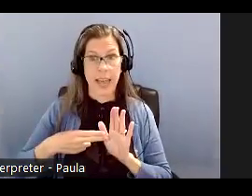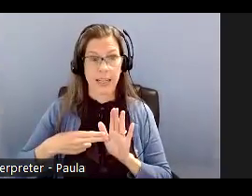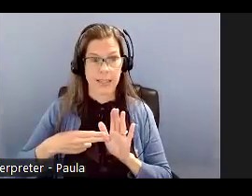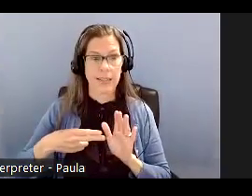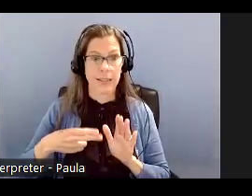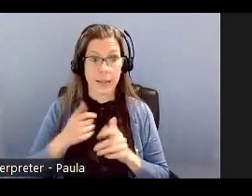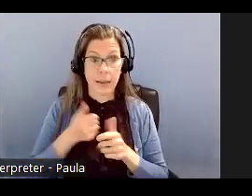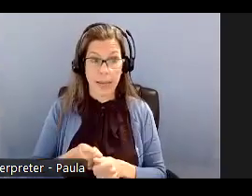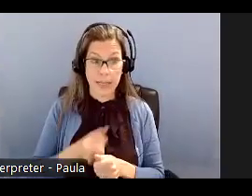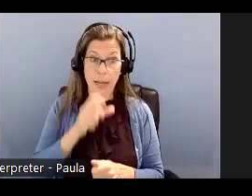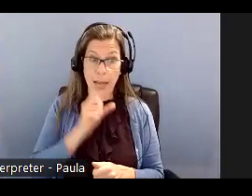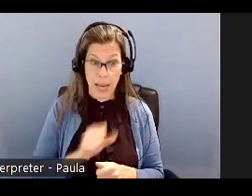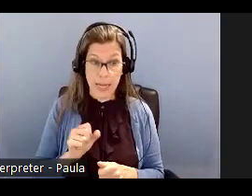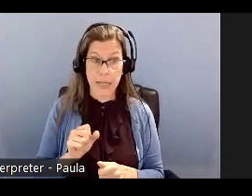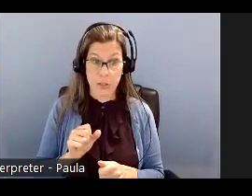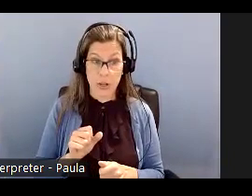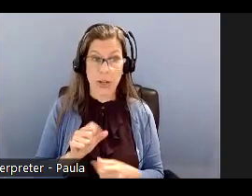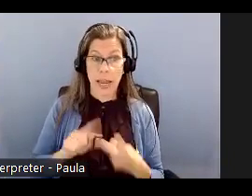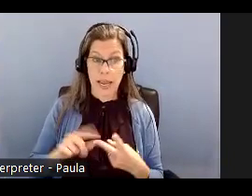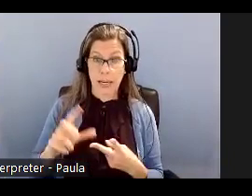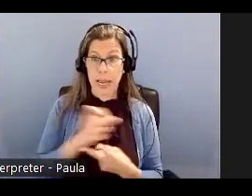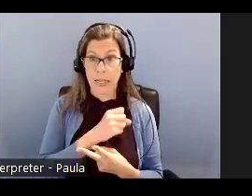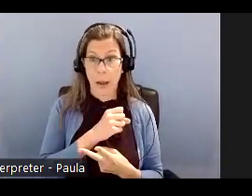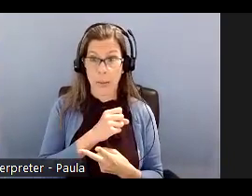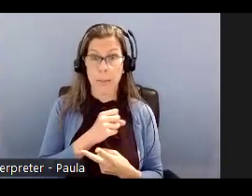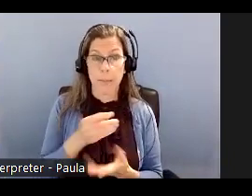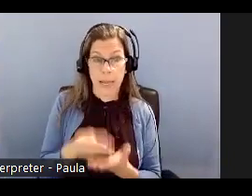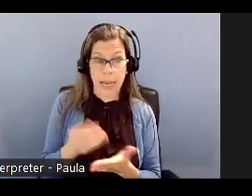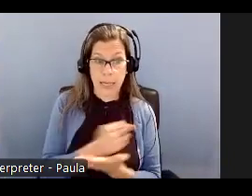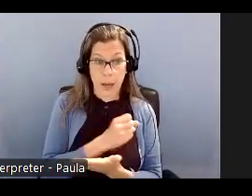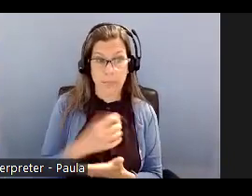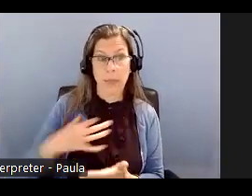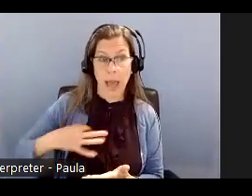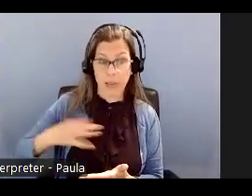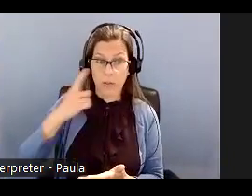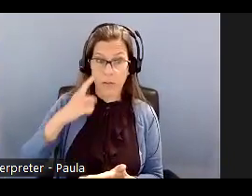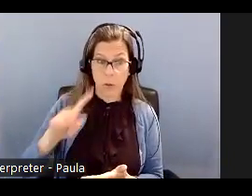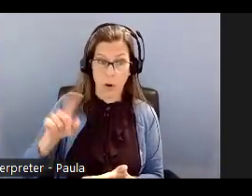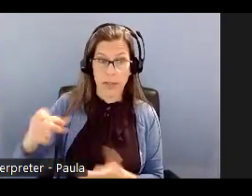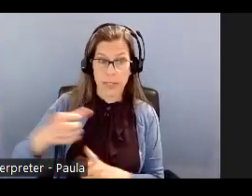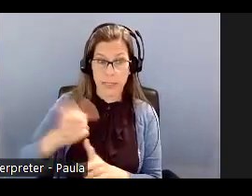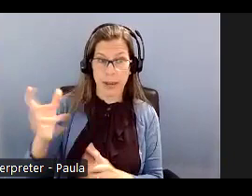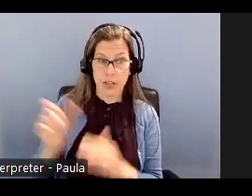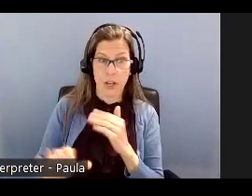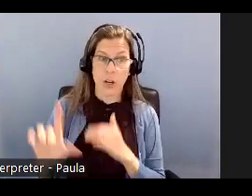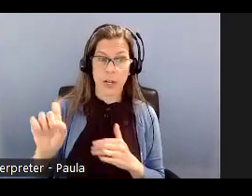Based on her age and income, she would be eligible for the Apple Health expansion through